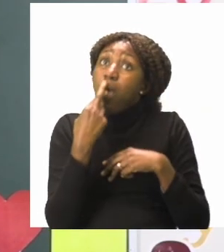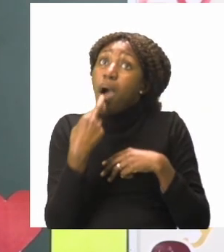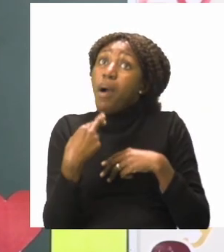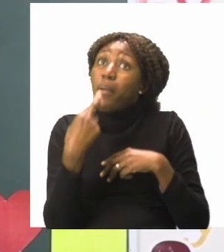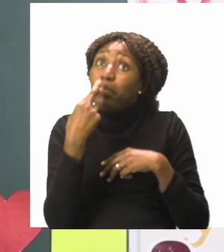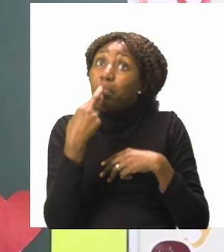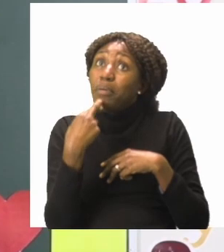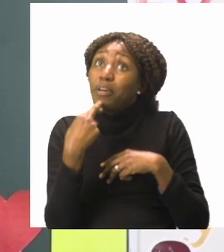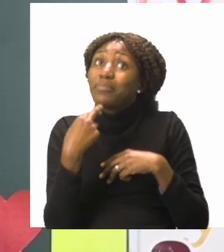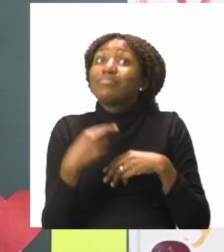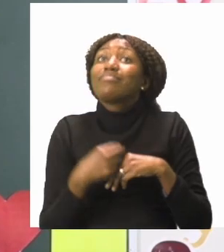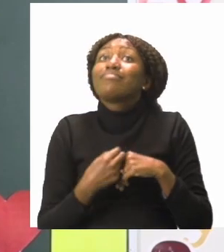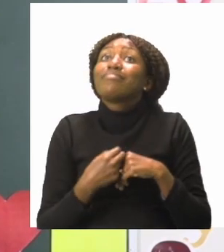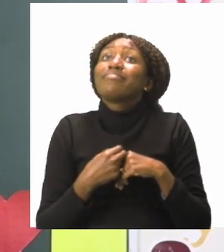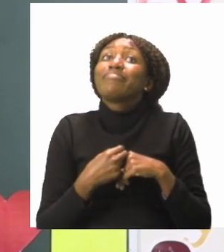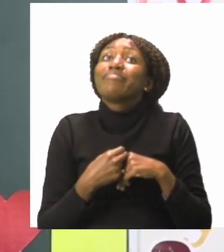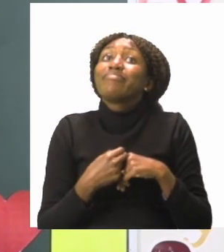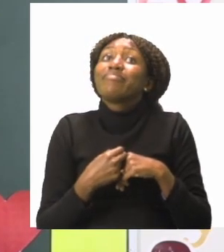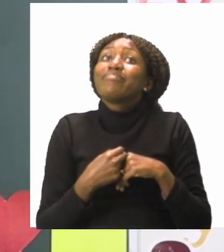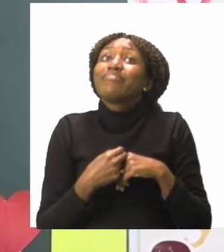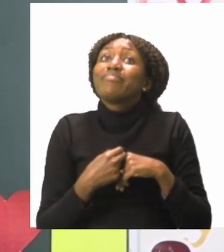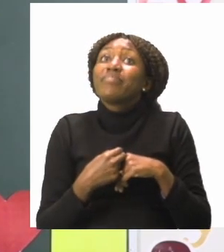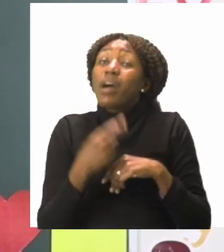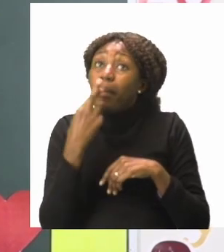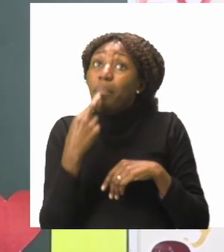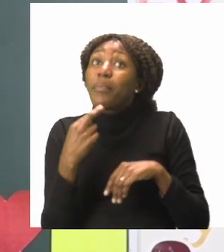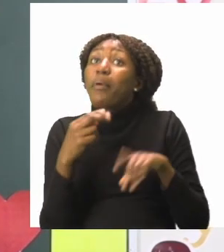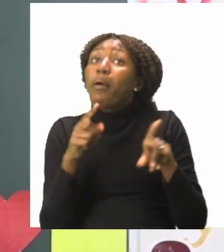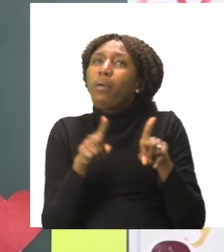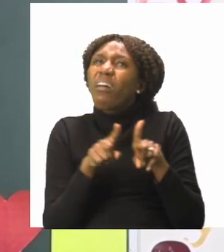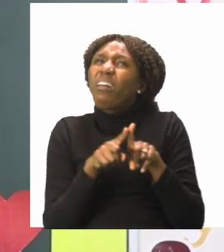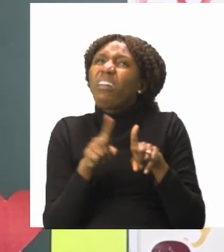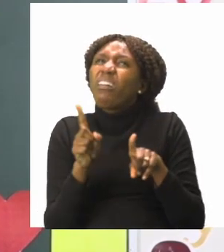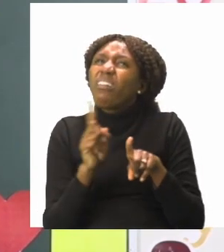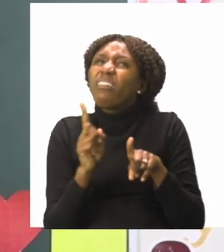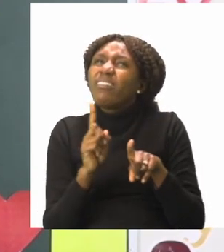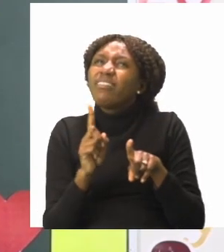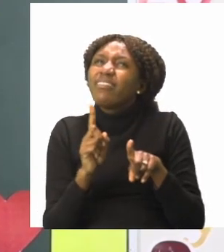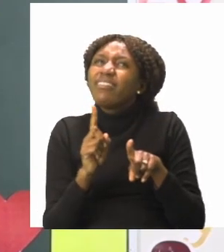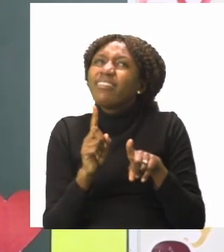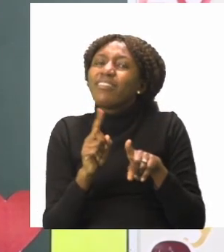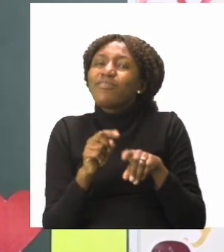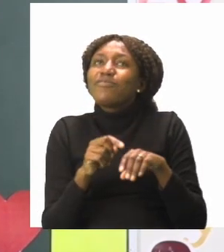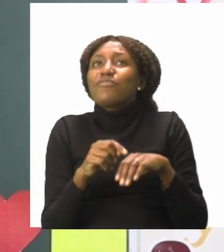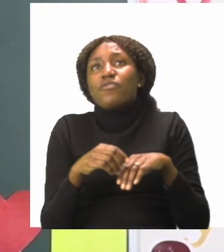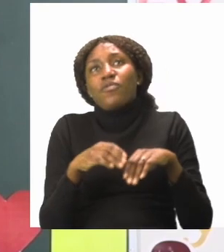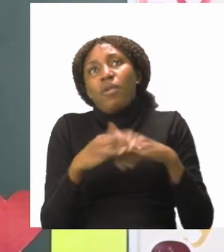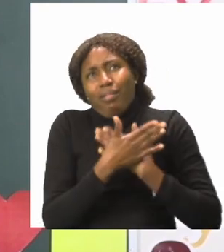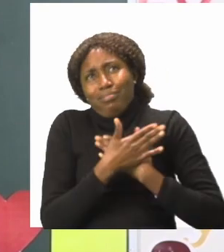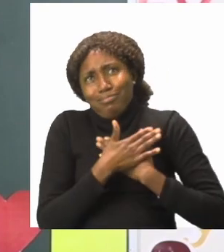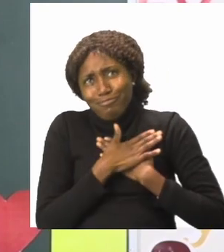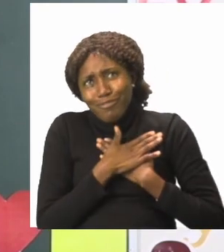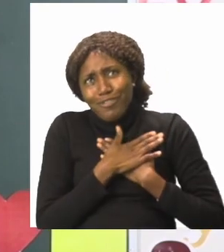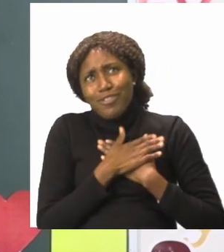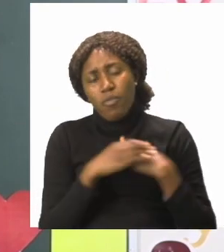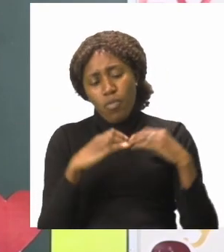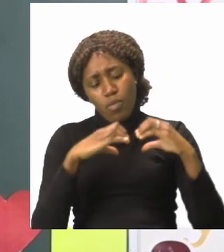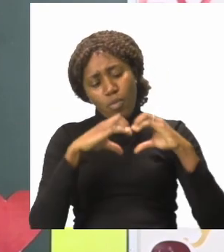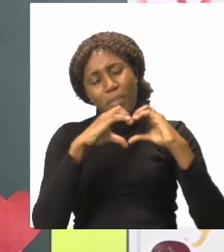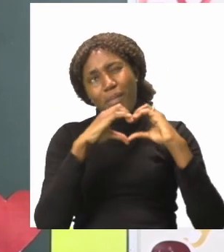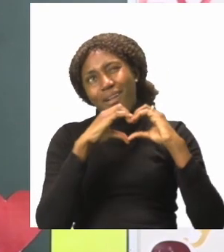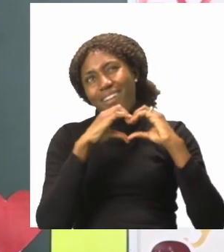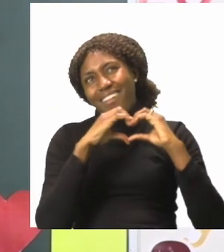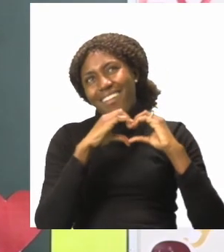red. Now you can see that our red color can be used for love or something